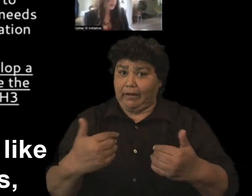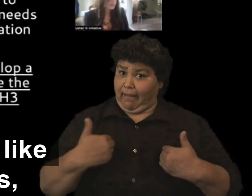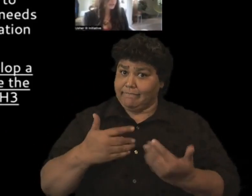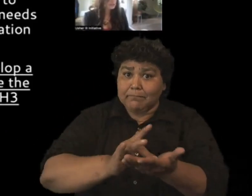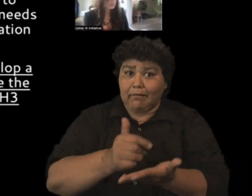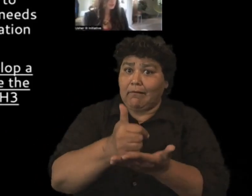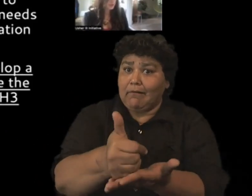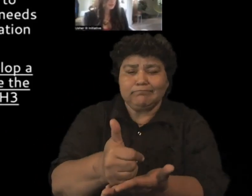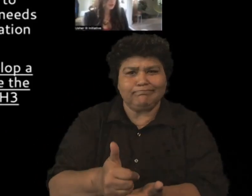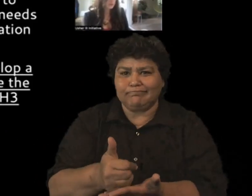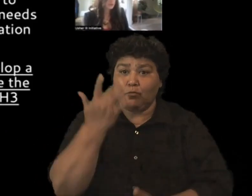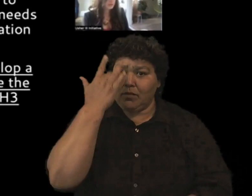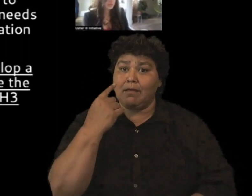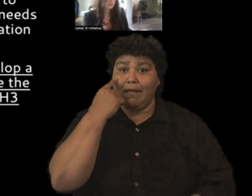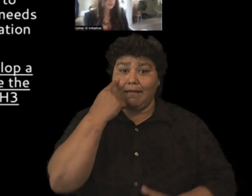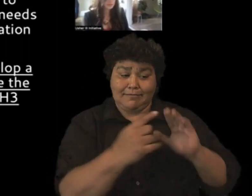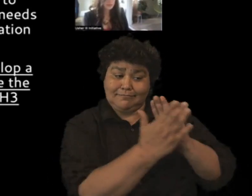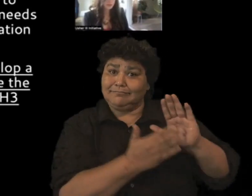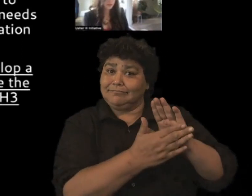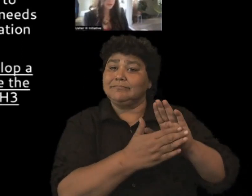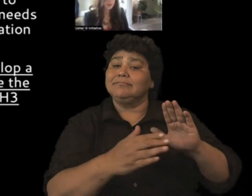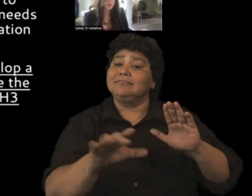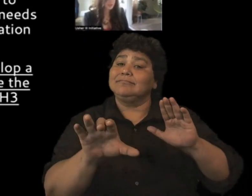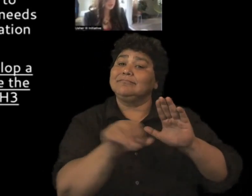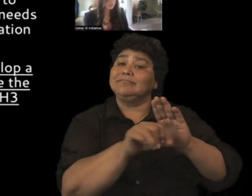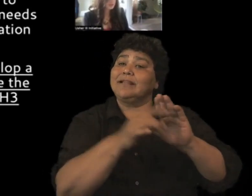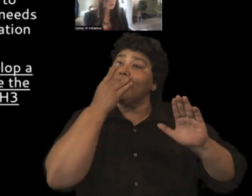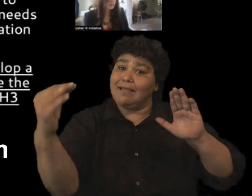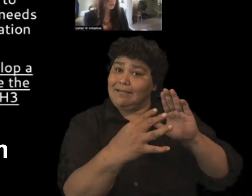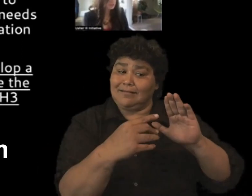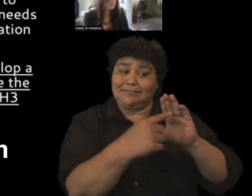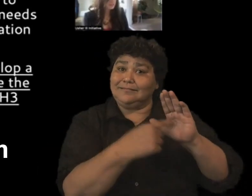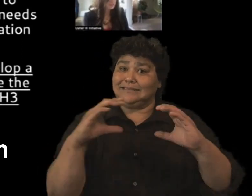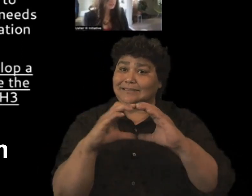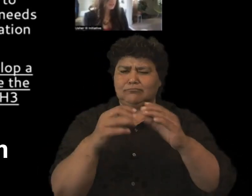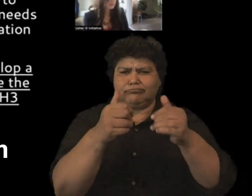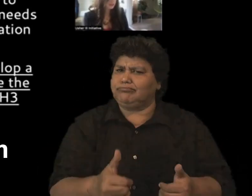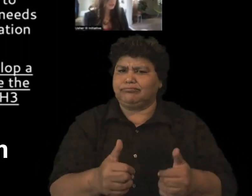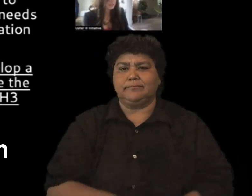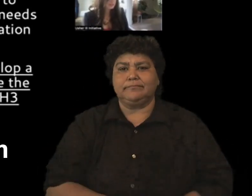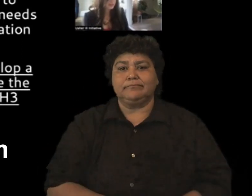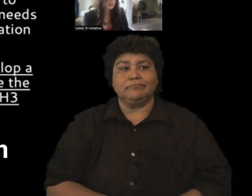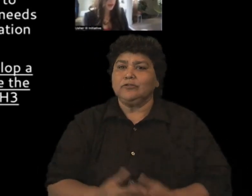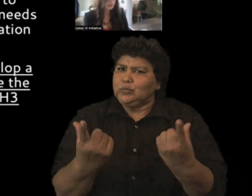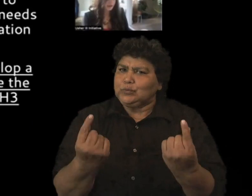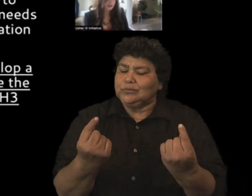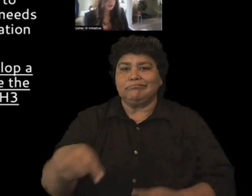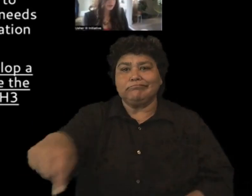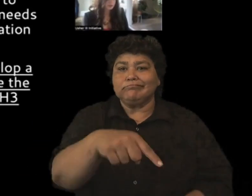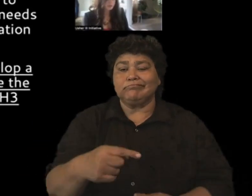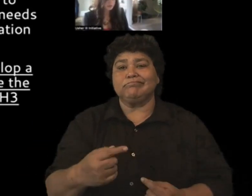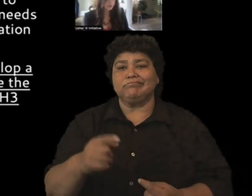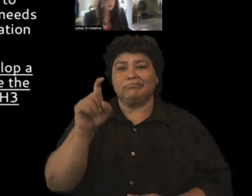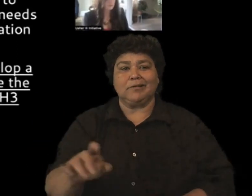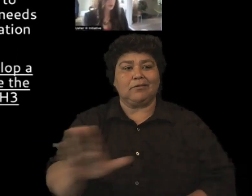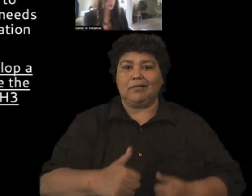for managing visual loss are restricted to lifestyle modifications and the use of assistive technologies like magnifiers,